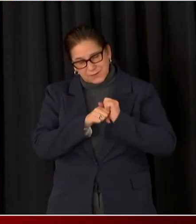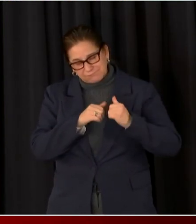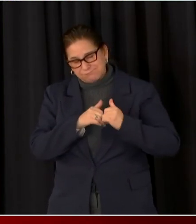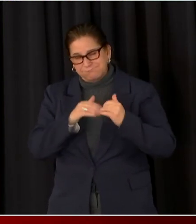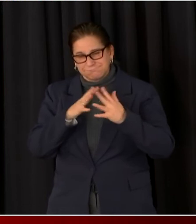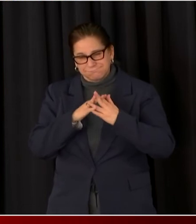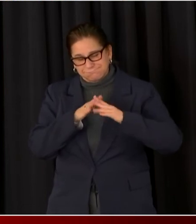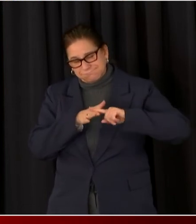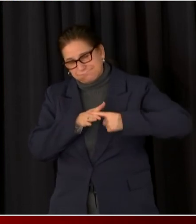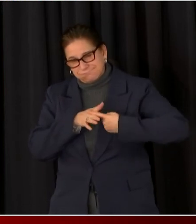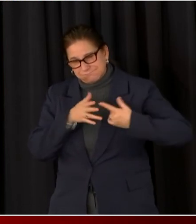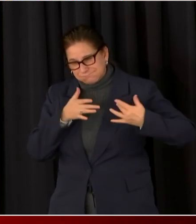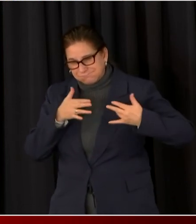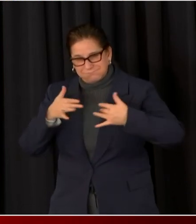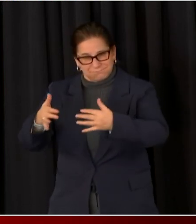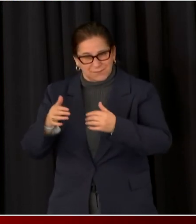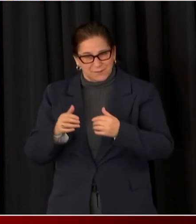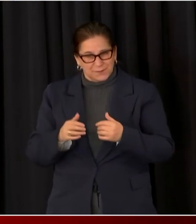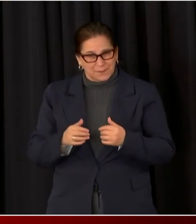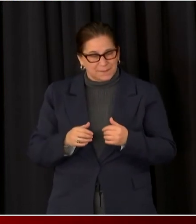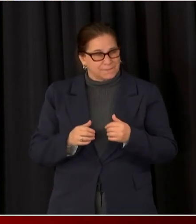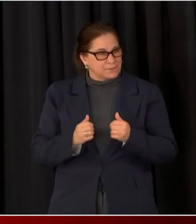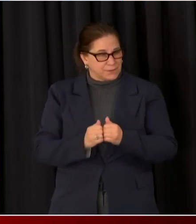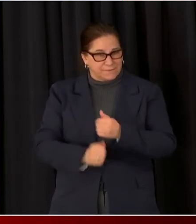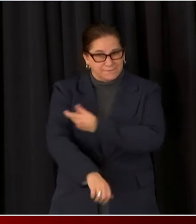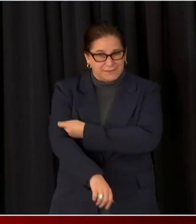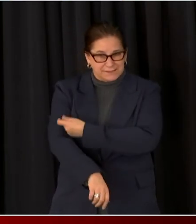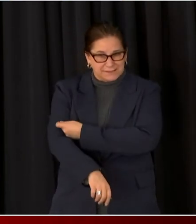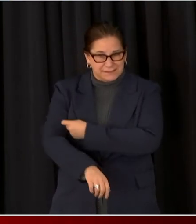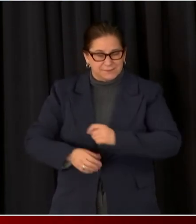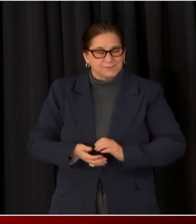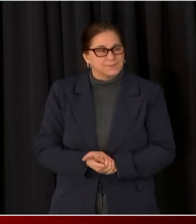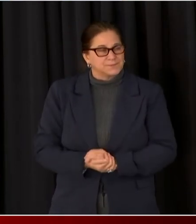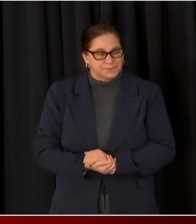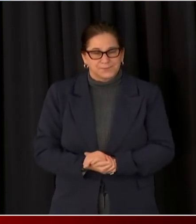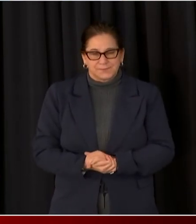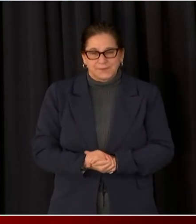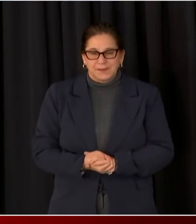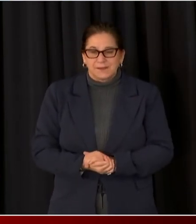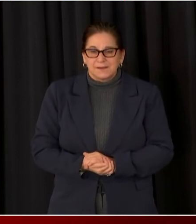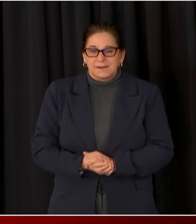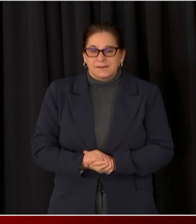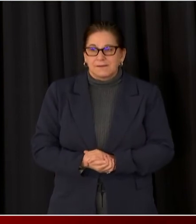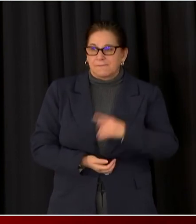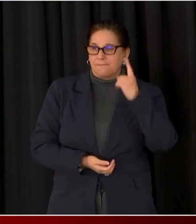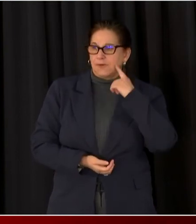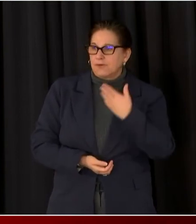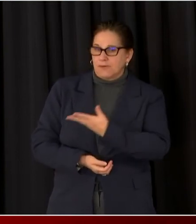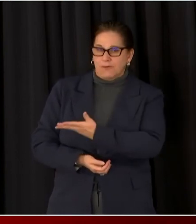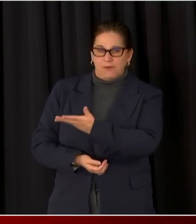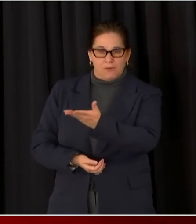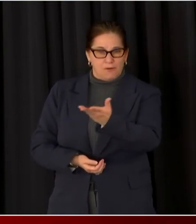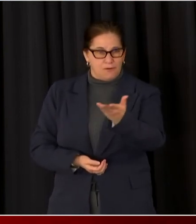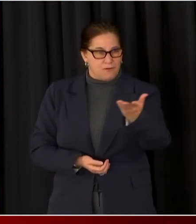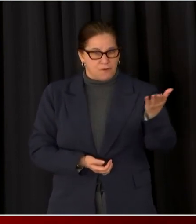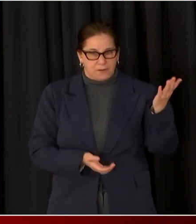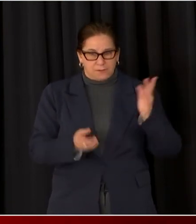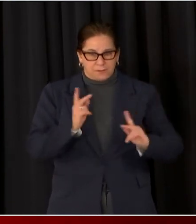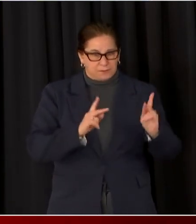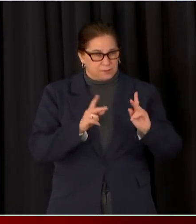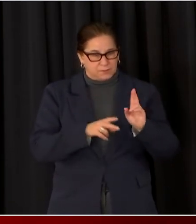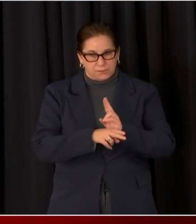our community, in terms of the things that we've just highlighted and around mask usage. And with your leadership, we have one of the